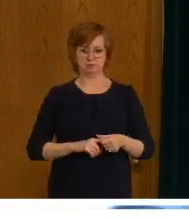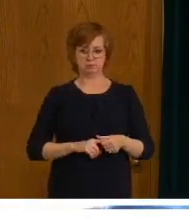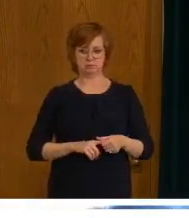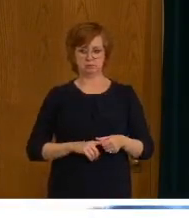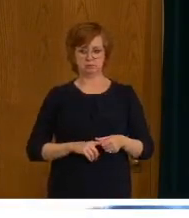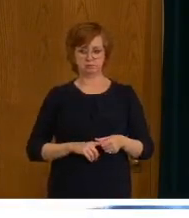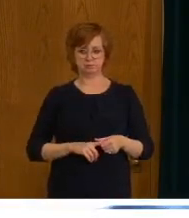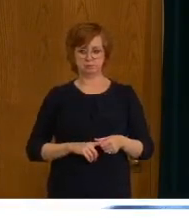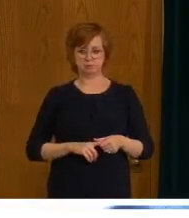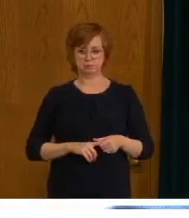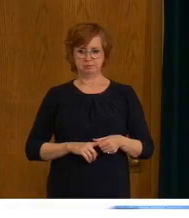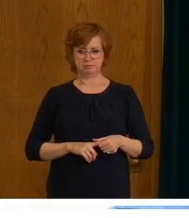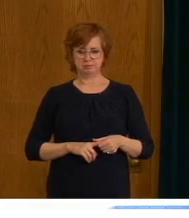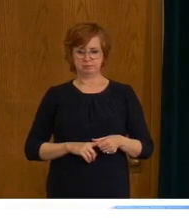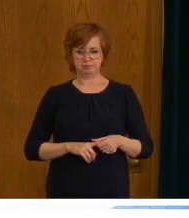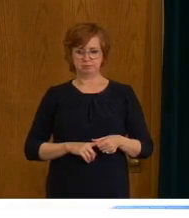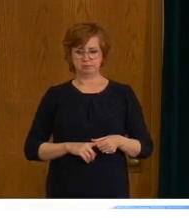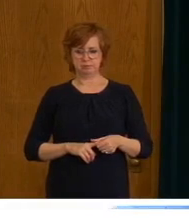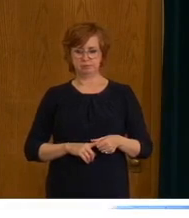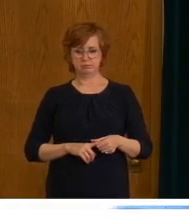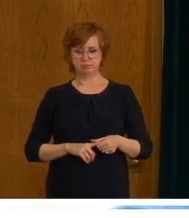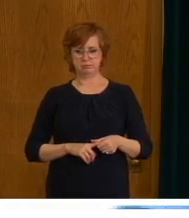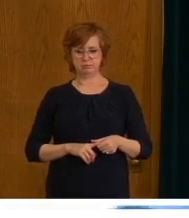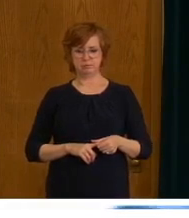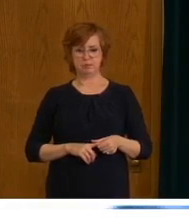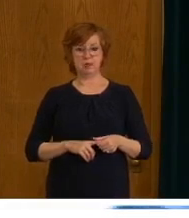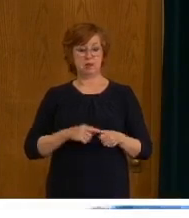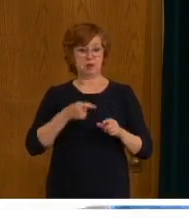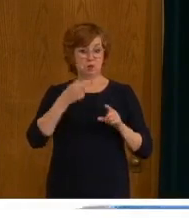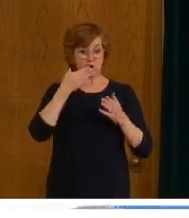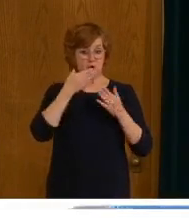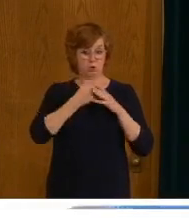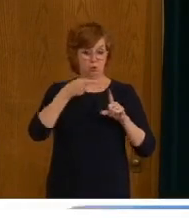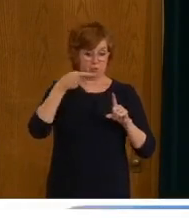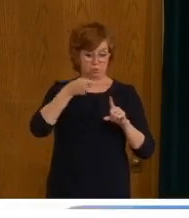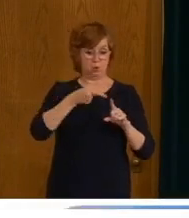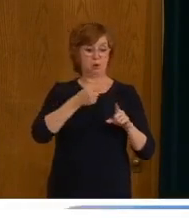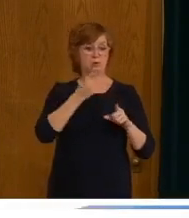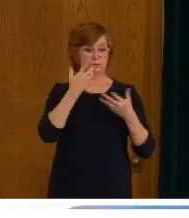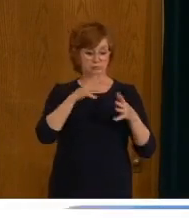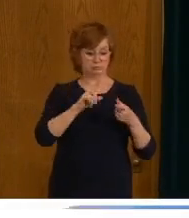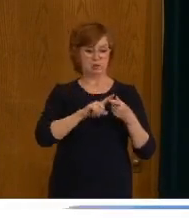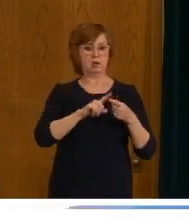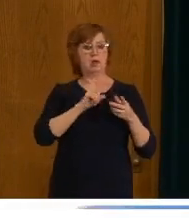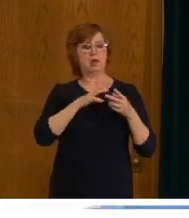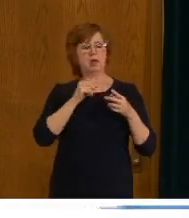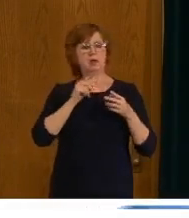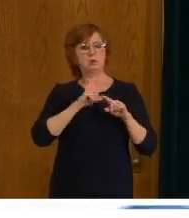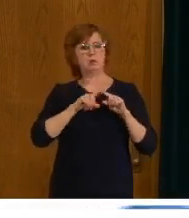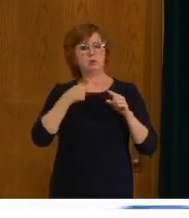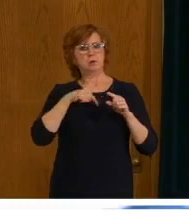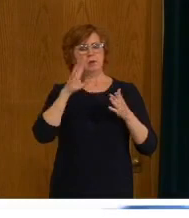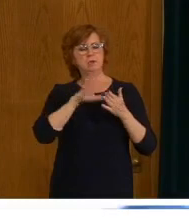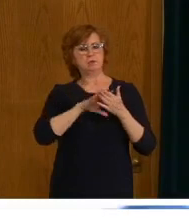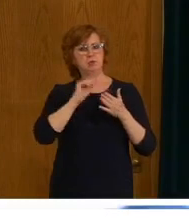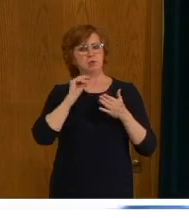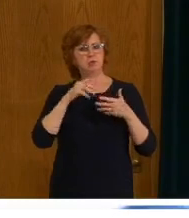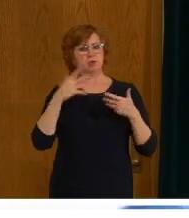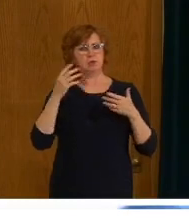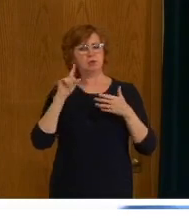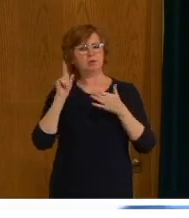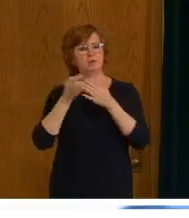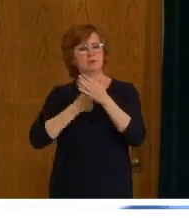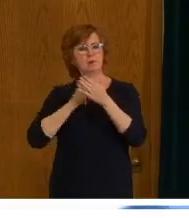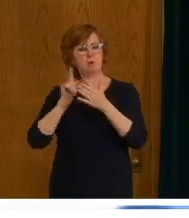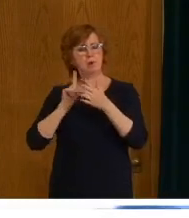and what we've learned actually is that over the last few months, especially from other countries with a 2-dose strategy